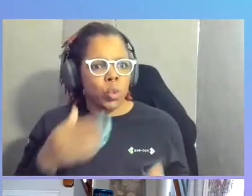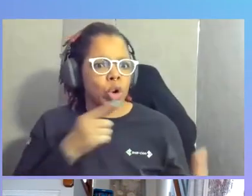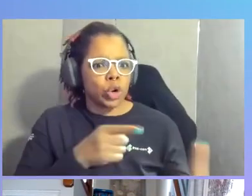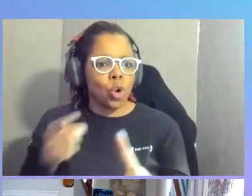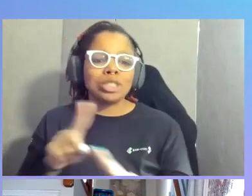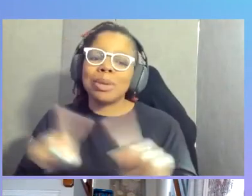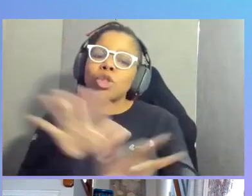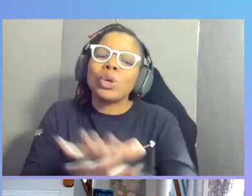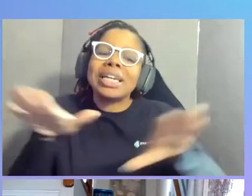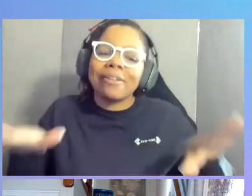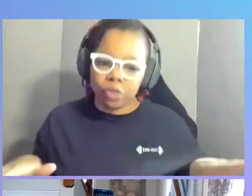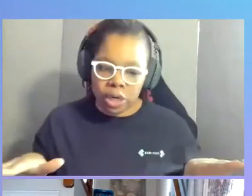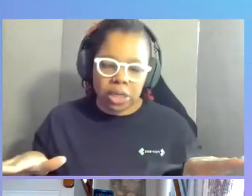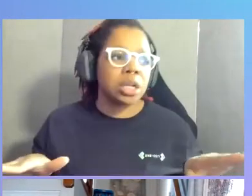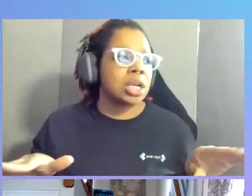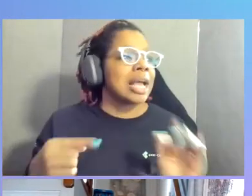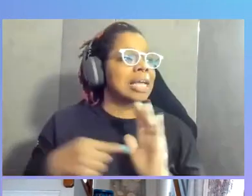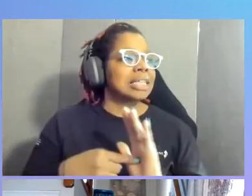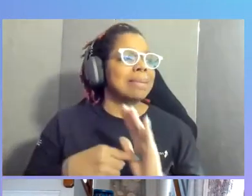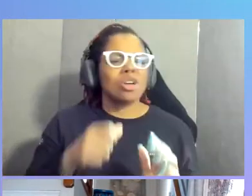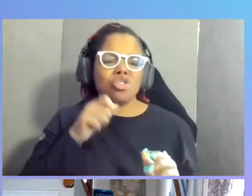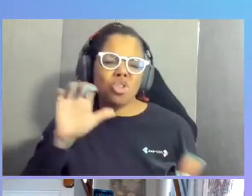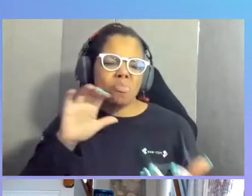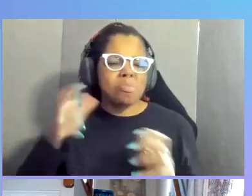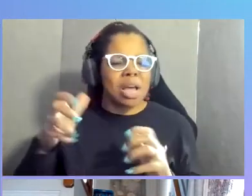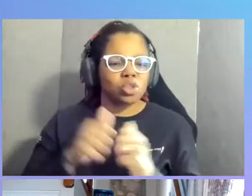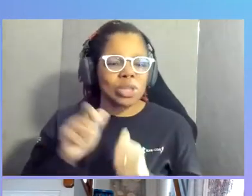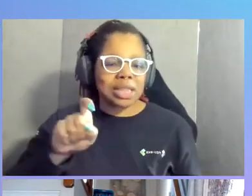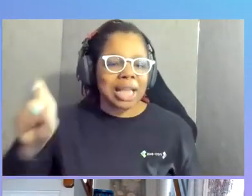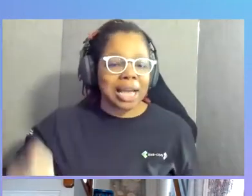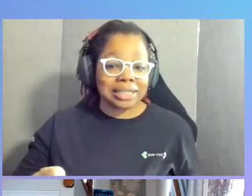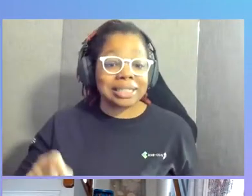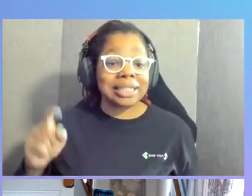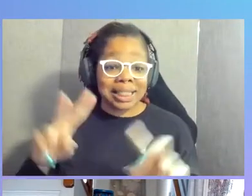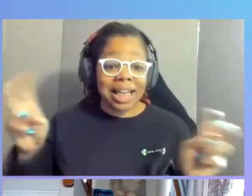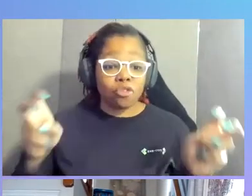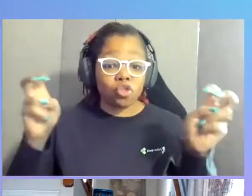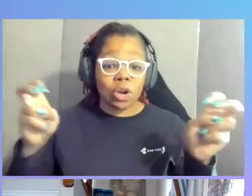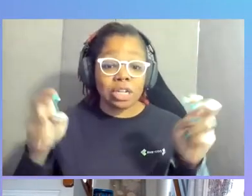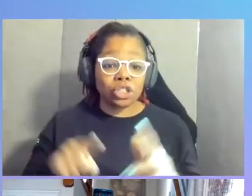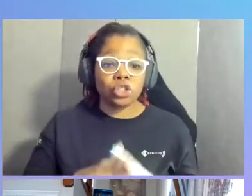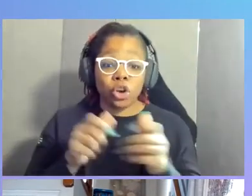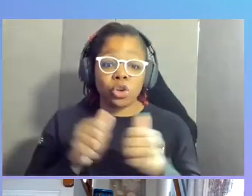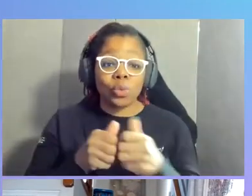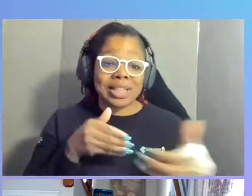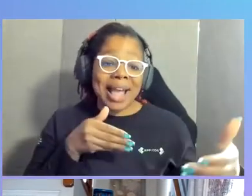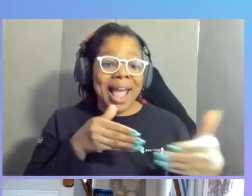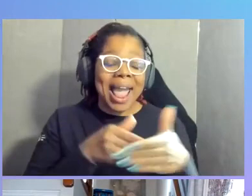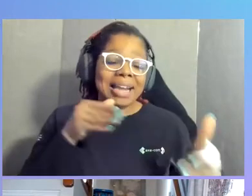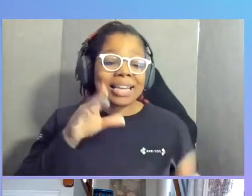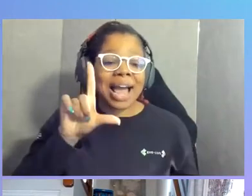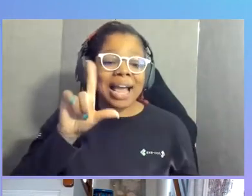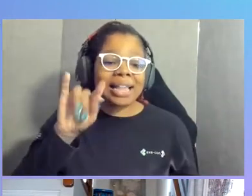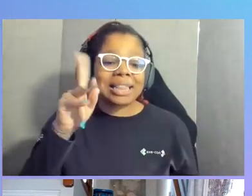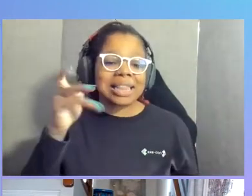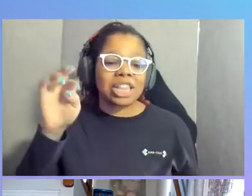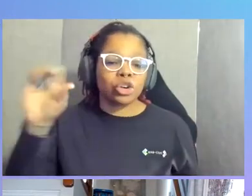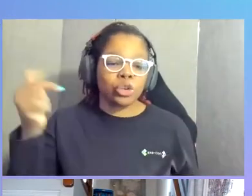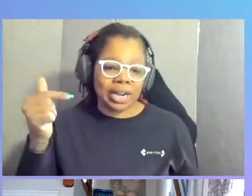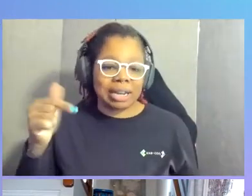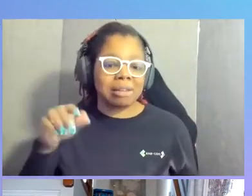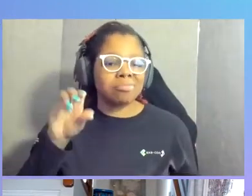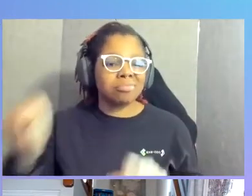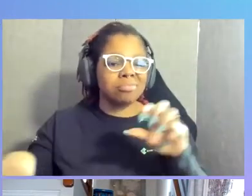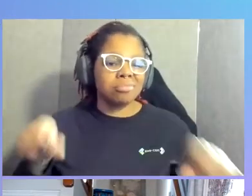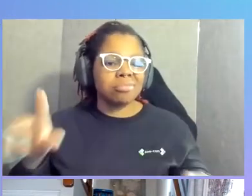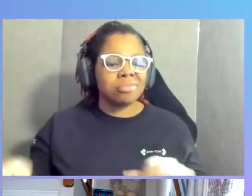goals. And I'll give you an example. Don't mess with Texas is a phrase that actually originated with an anti-littering campaign. So in the 70s,